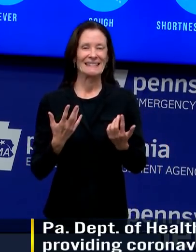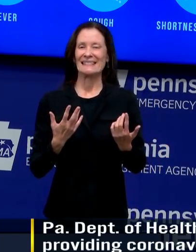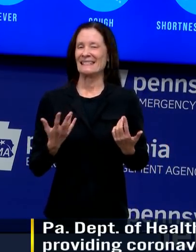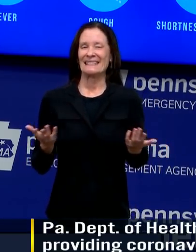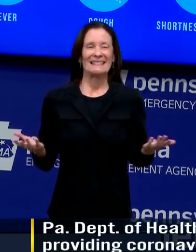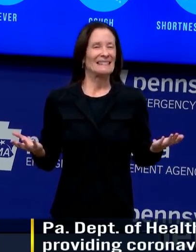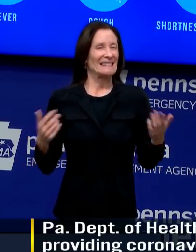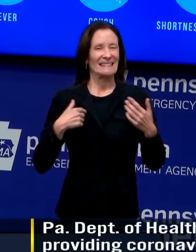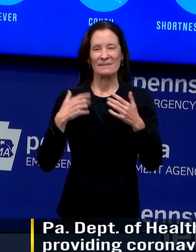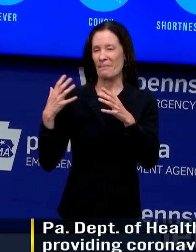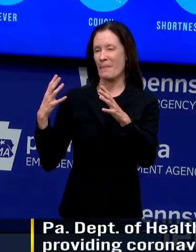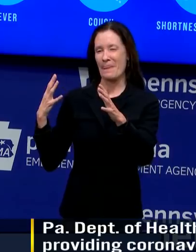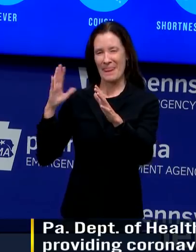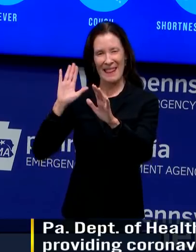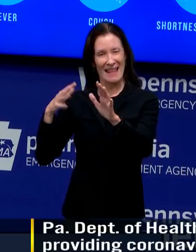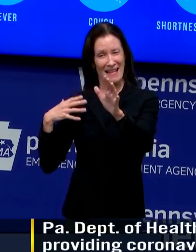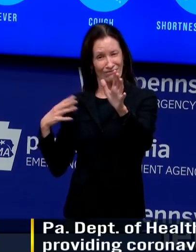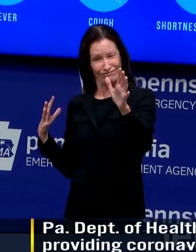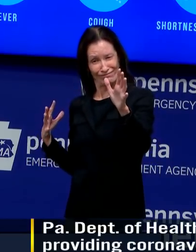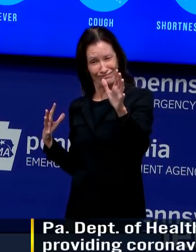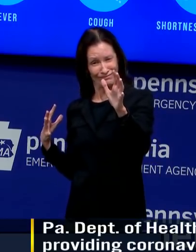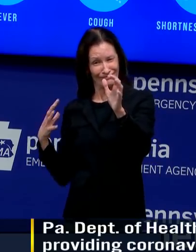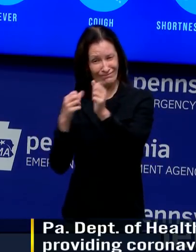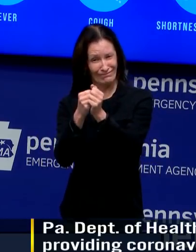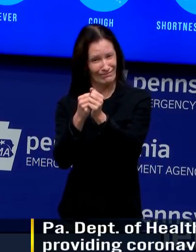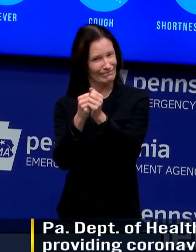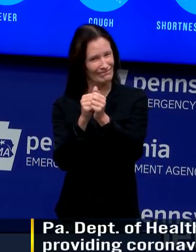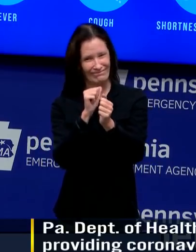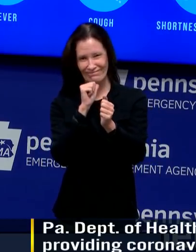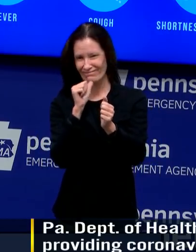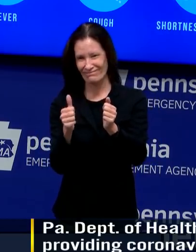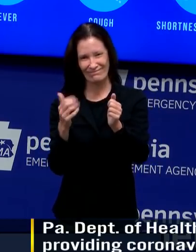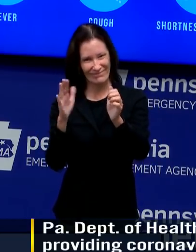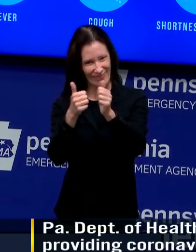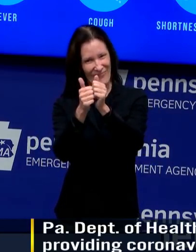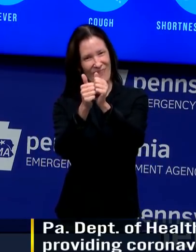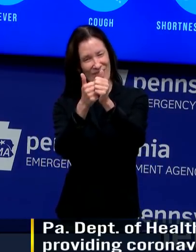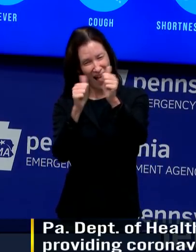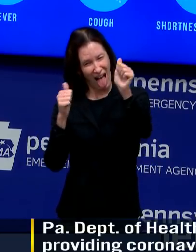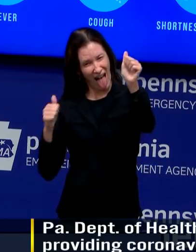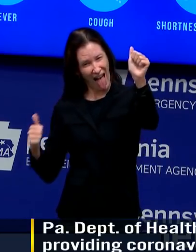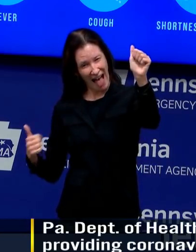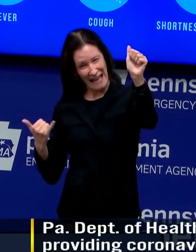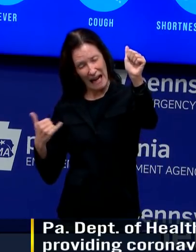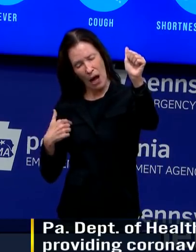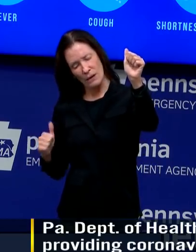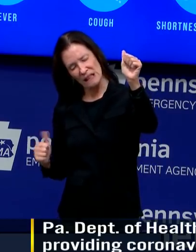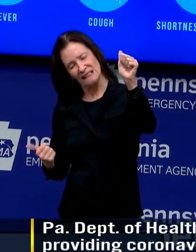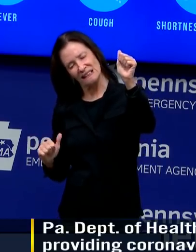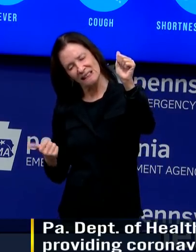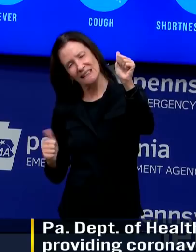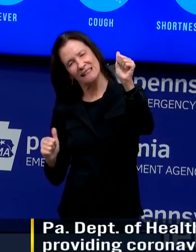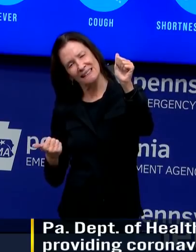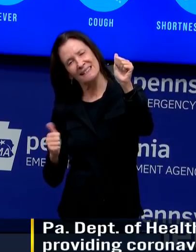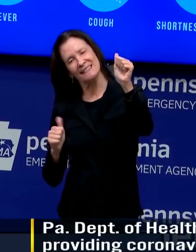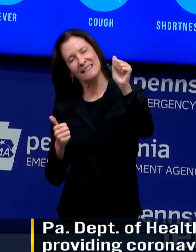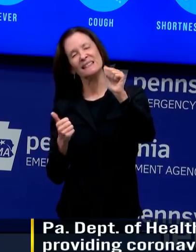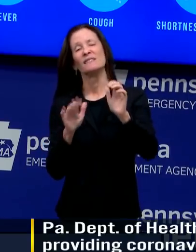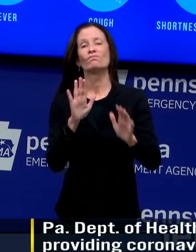half ago, 2 weeks ago, but we still have a ways to go, and I apologize for the inconveniences this has caused, and we're working